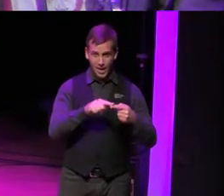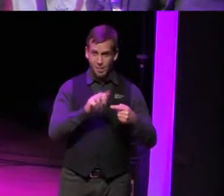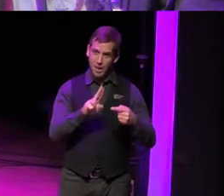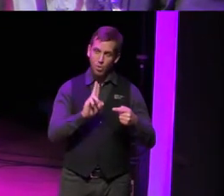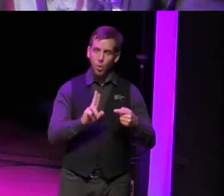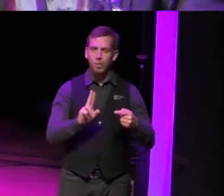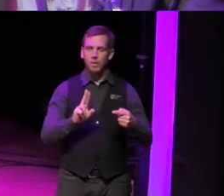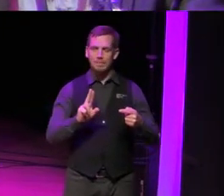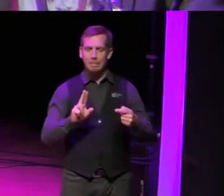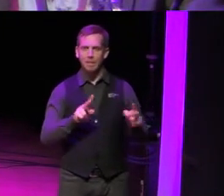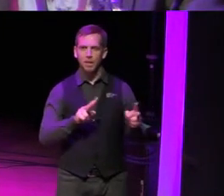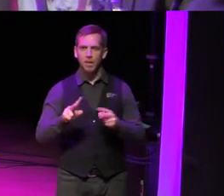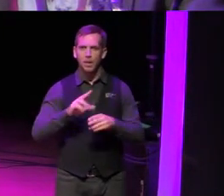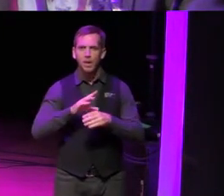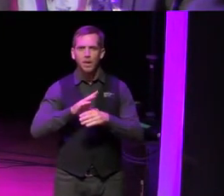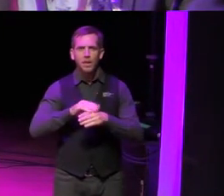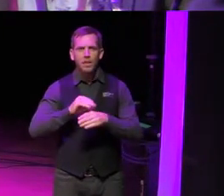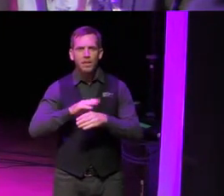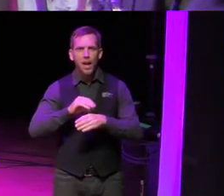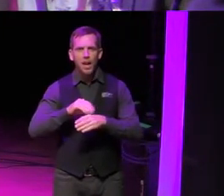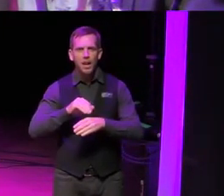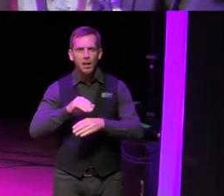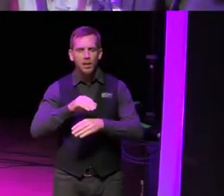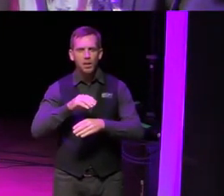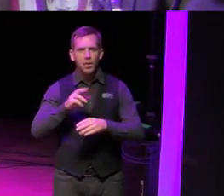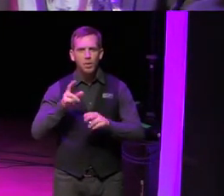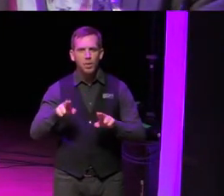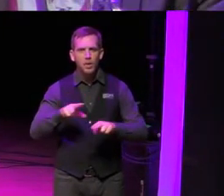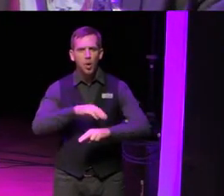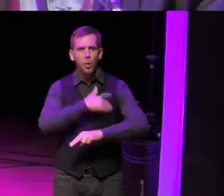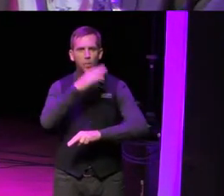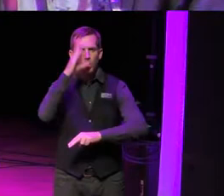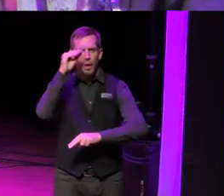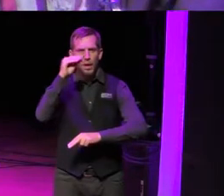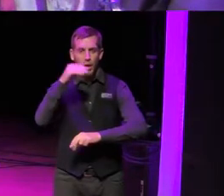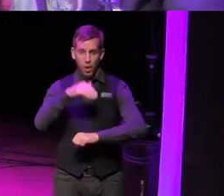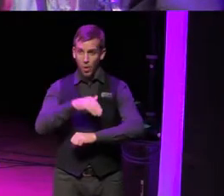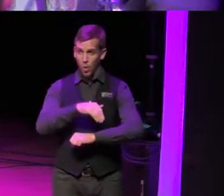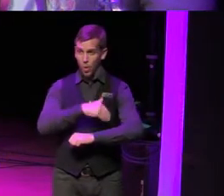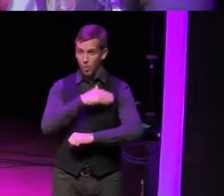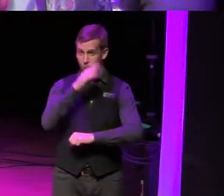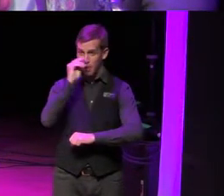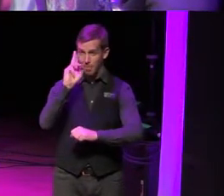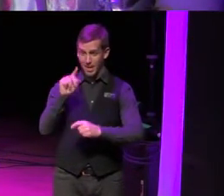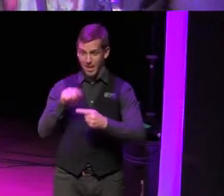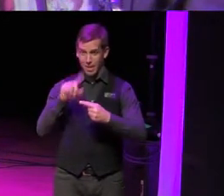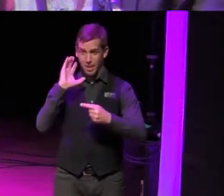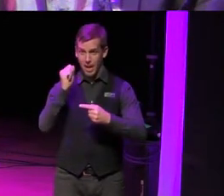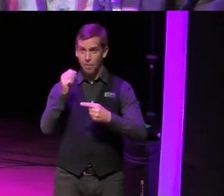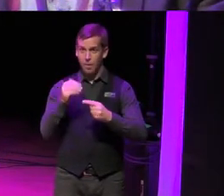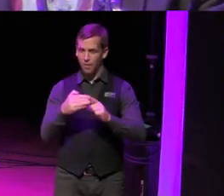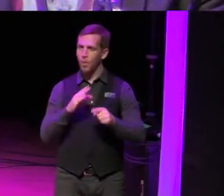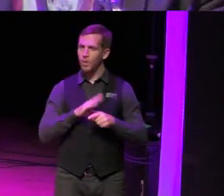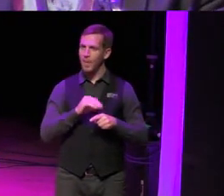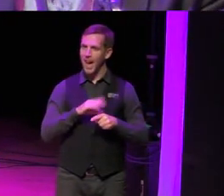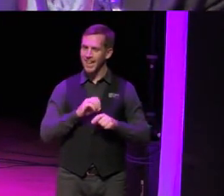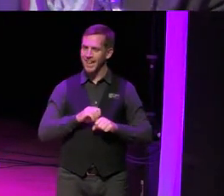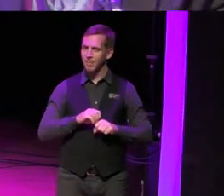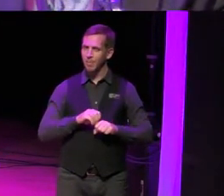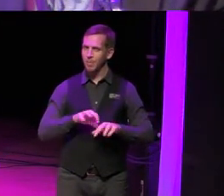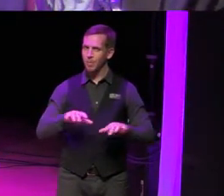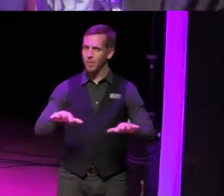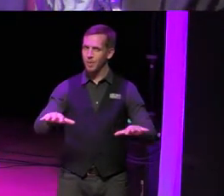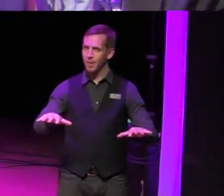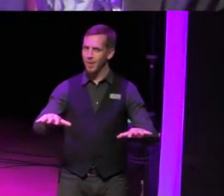Sweden invented it, I think, more than 200 years ago. What has happened, though, over the years is that as countries